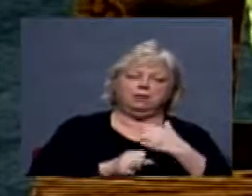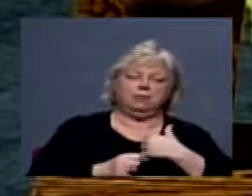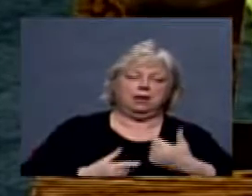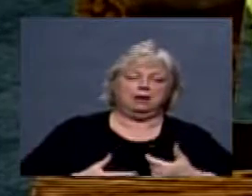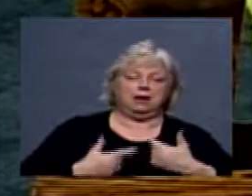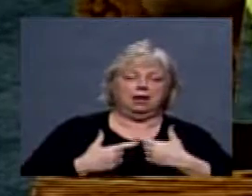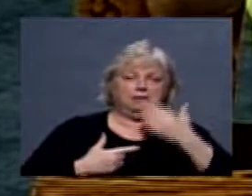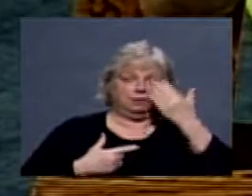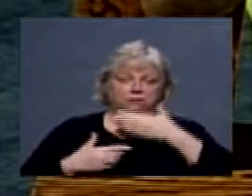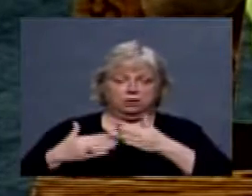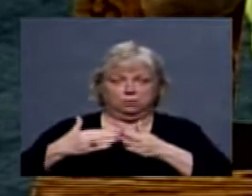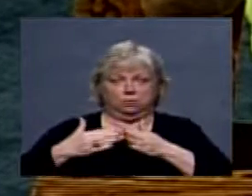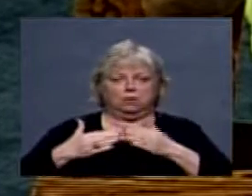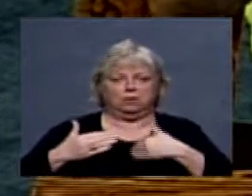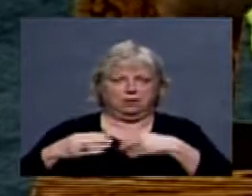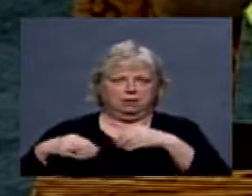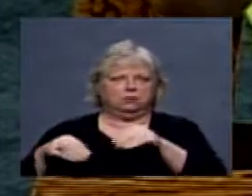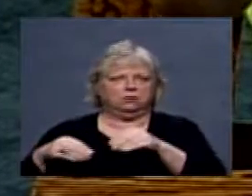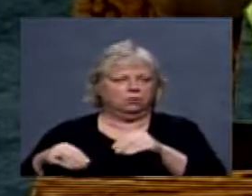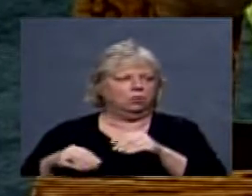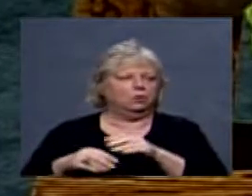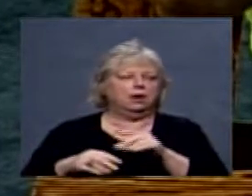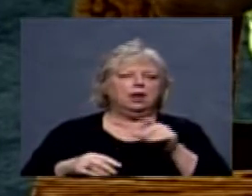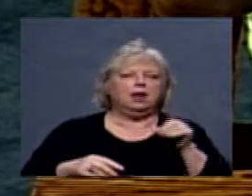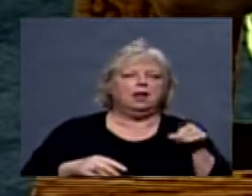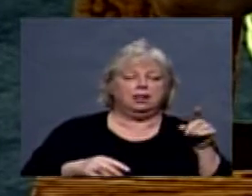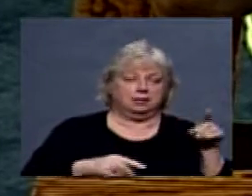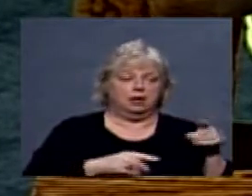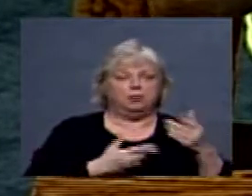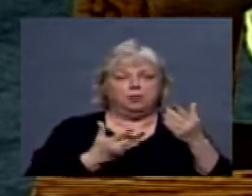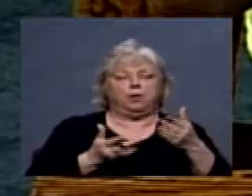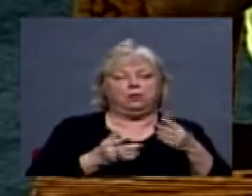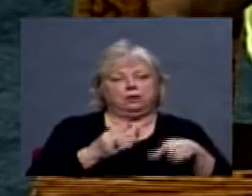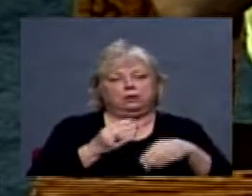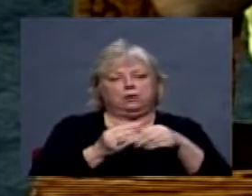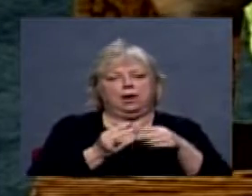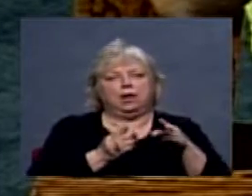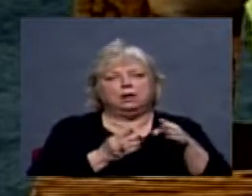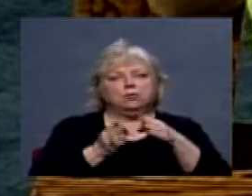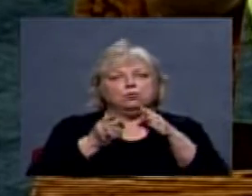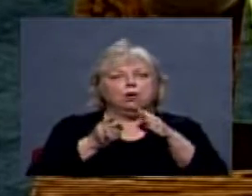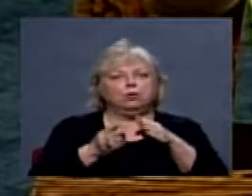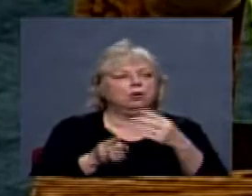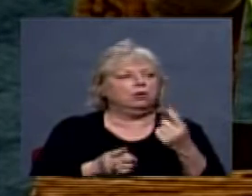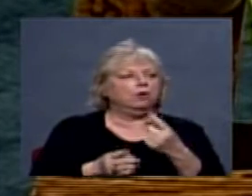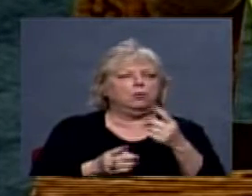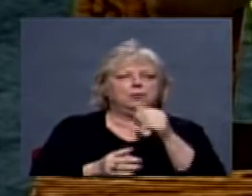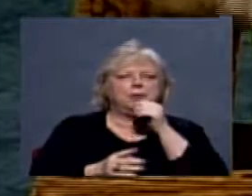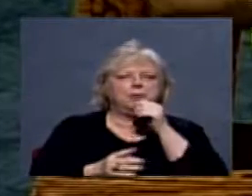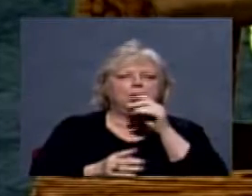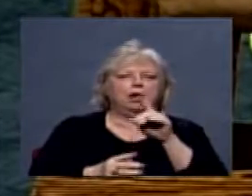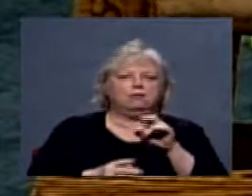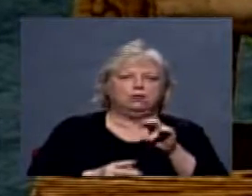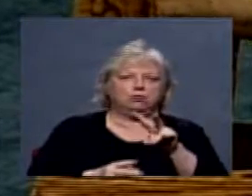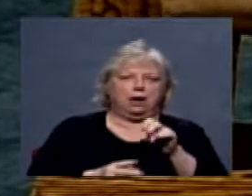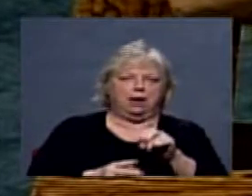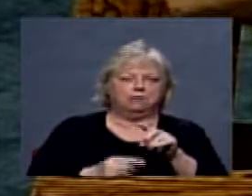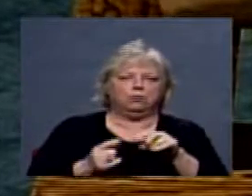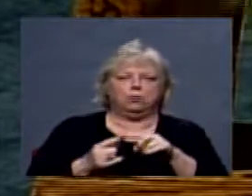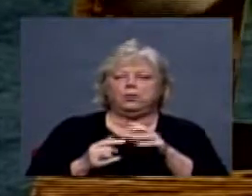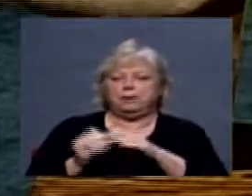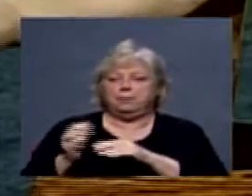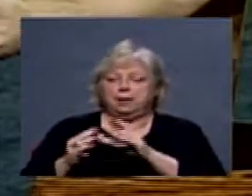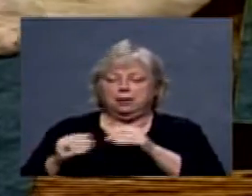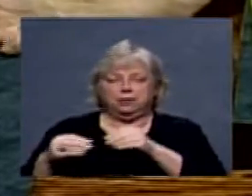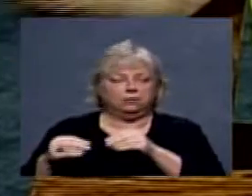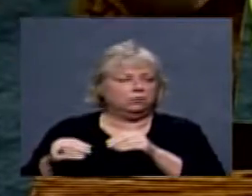on the front corner. Where they're proposing to put the road in has always been a private drive. When they built the store, when